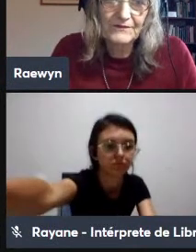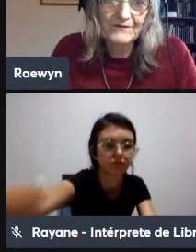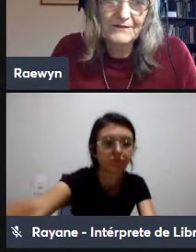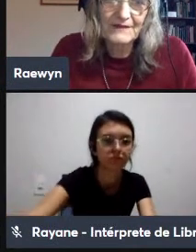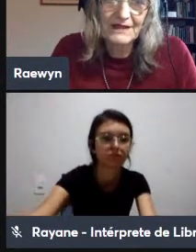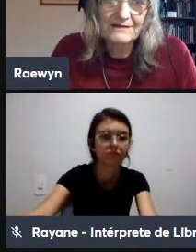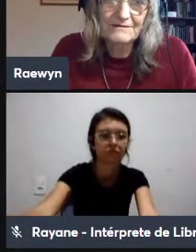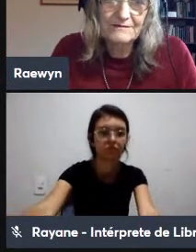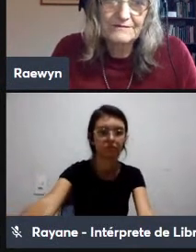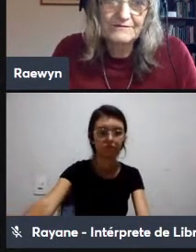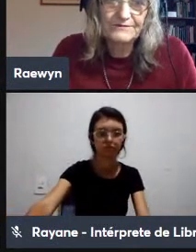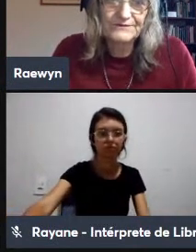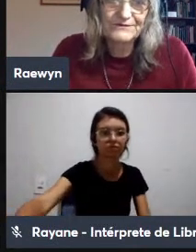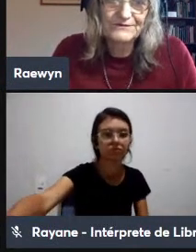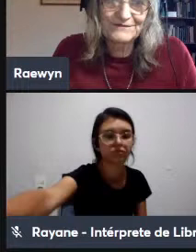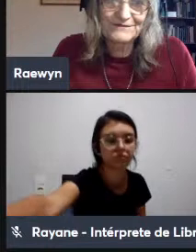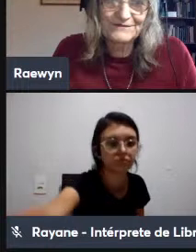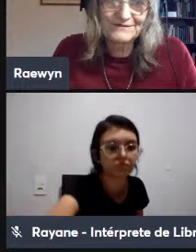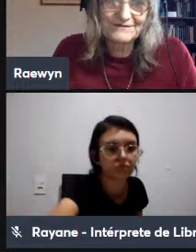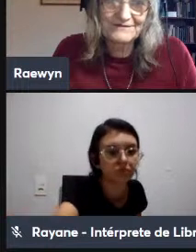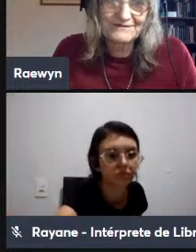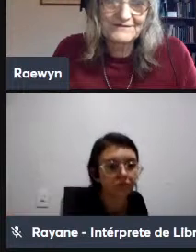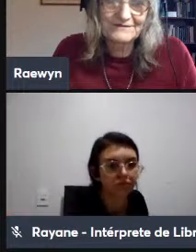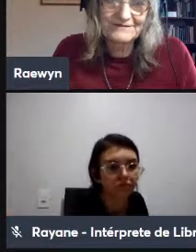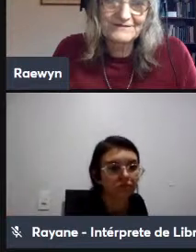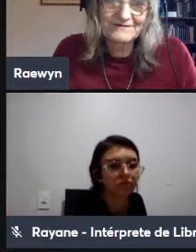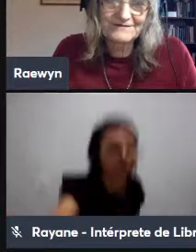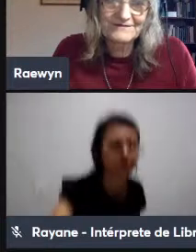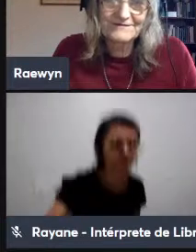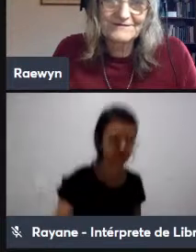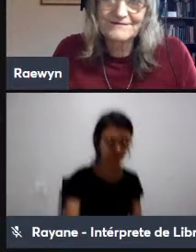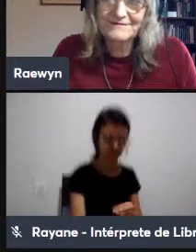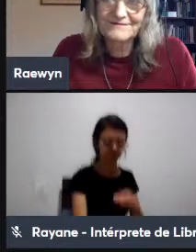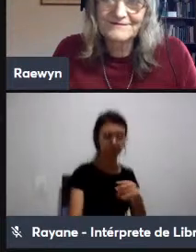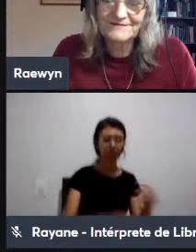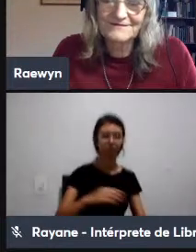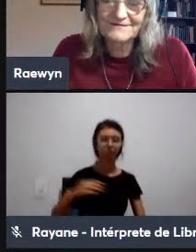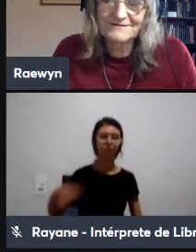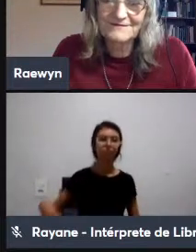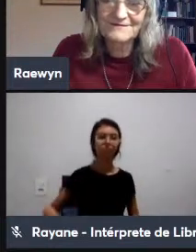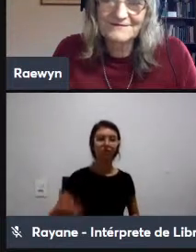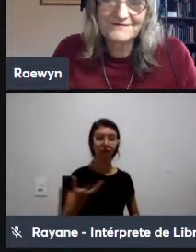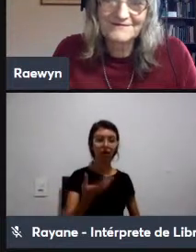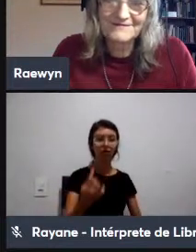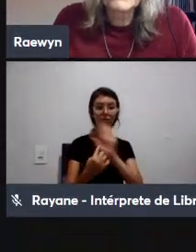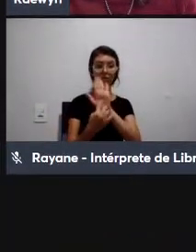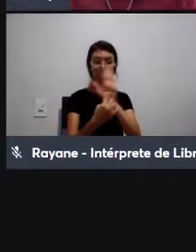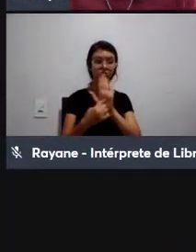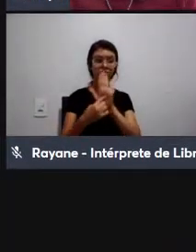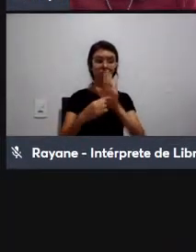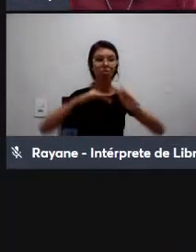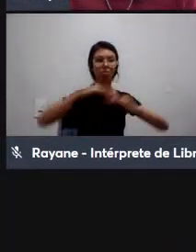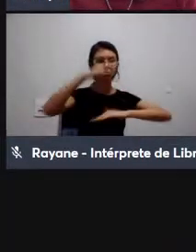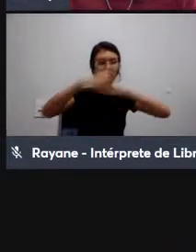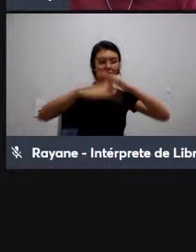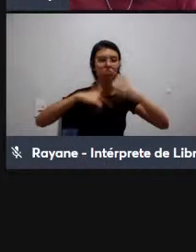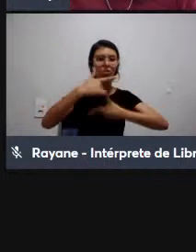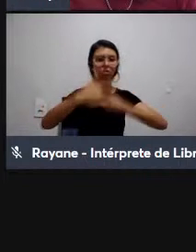Eu quero ilustrar o processo de trabalho da escrita com referência ao trabalho de James